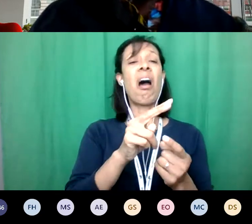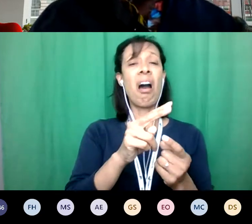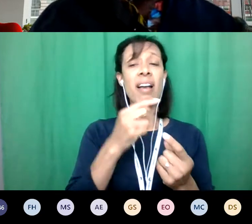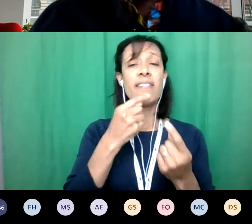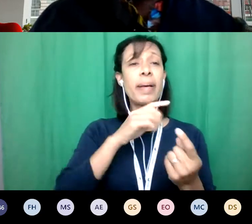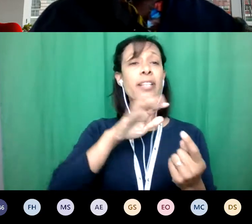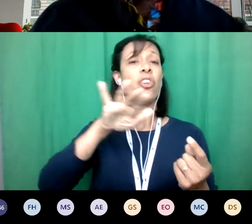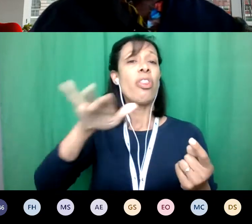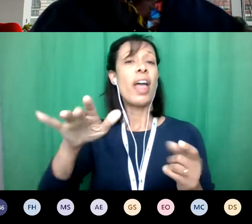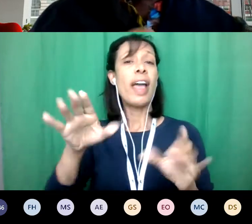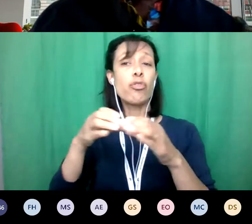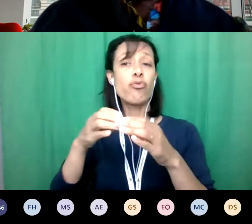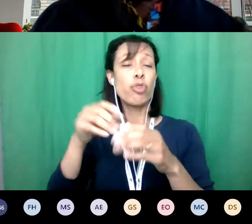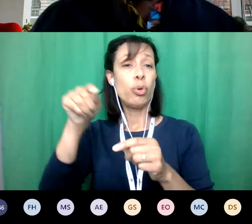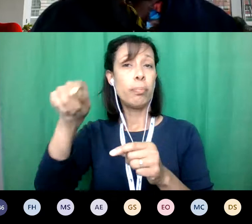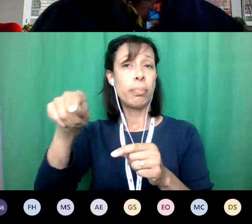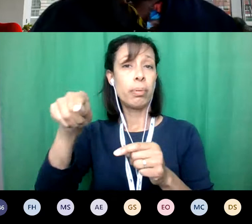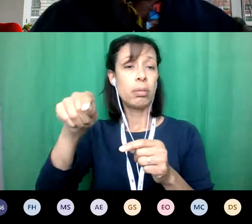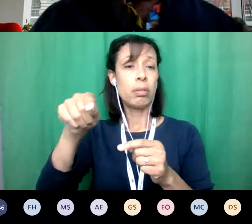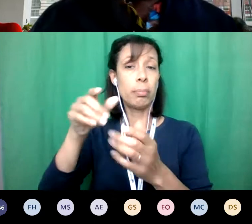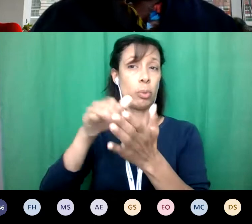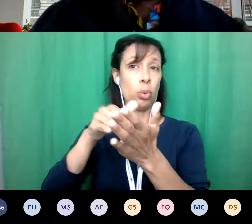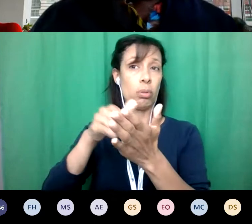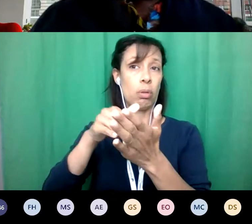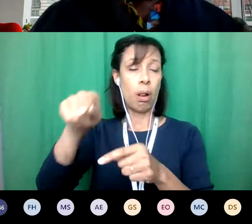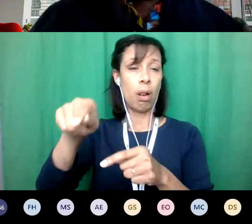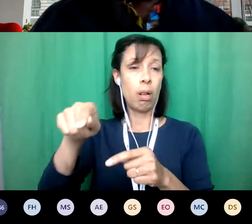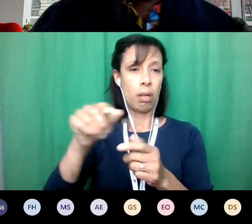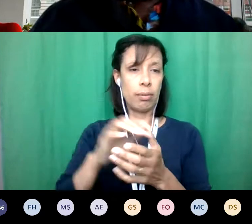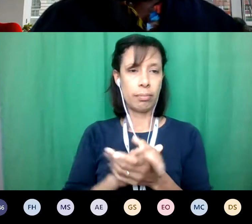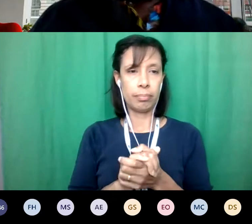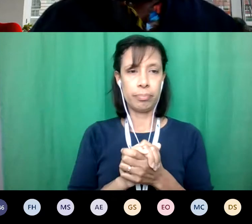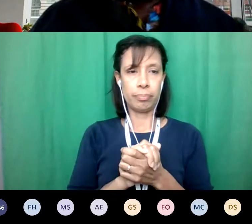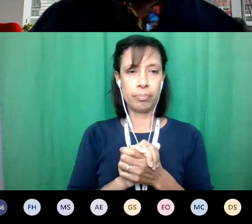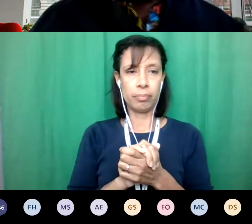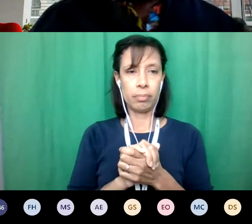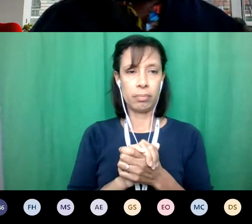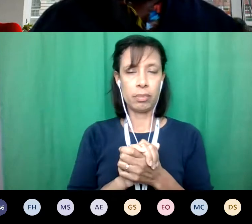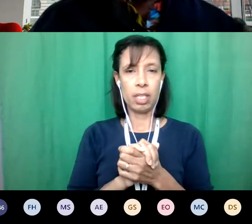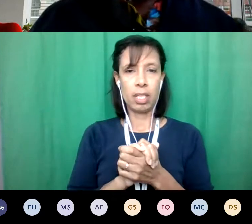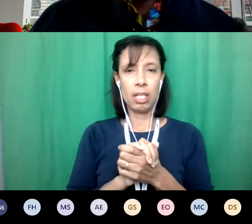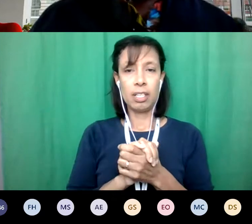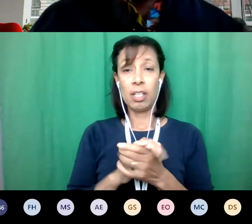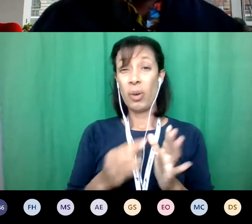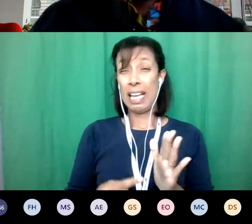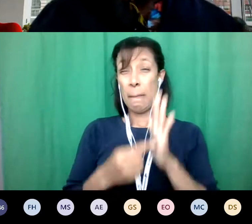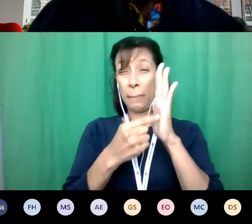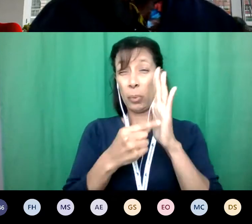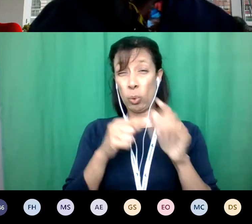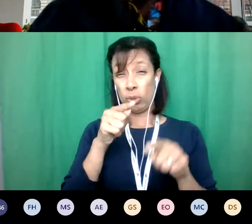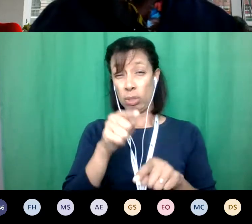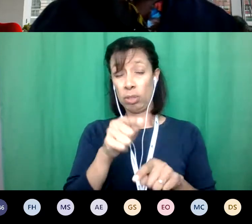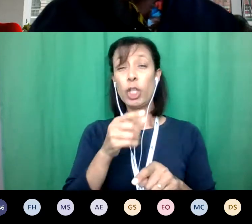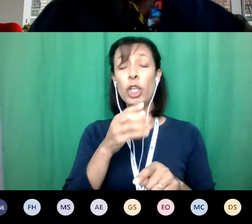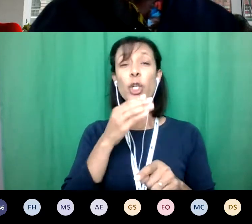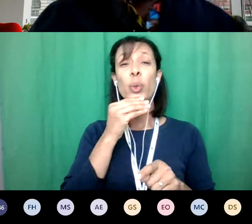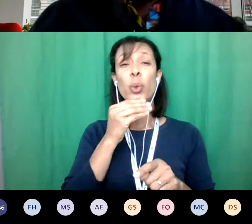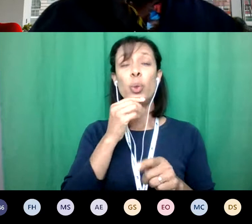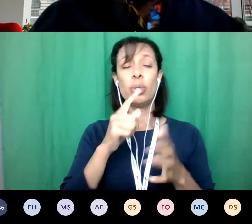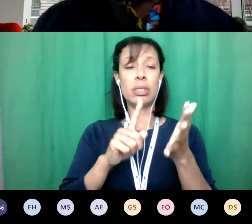that information if you are regularly accessing your LSBU email account. So